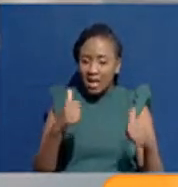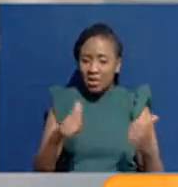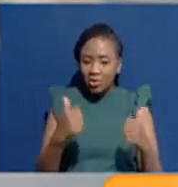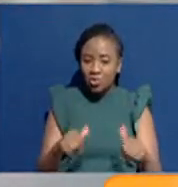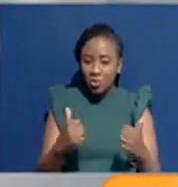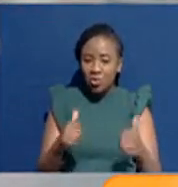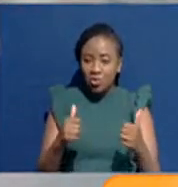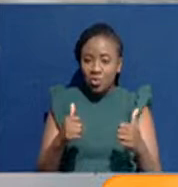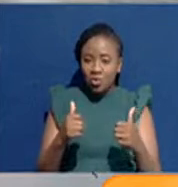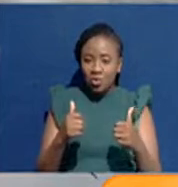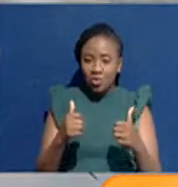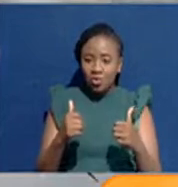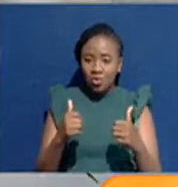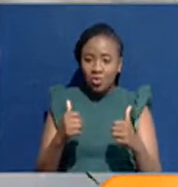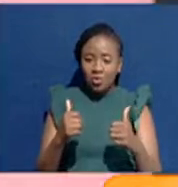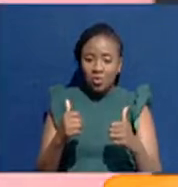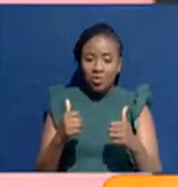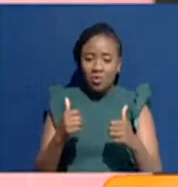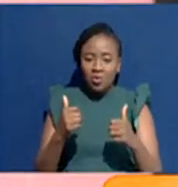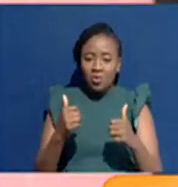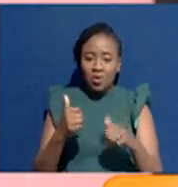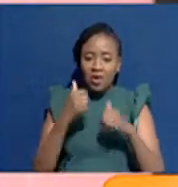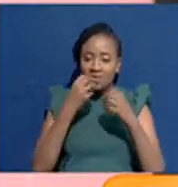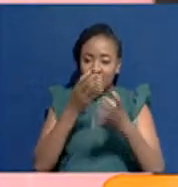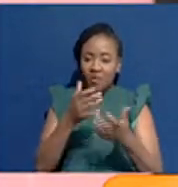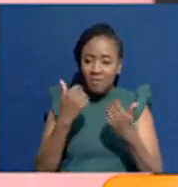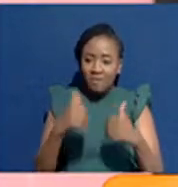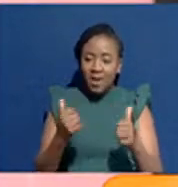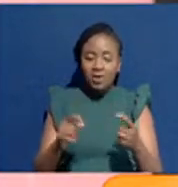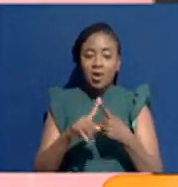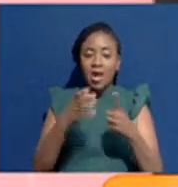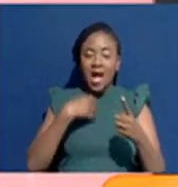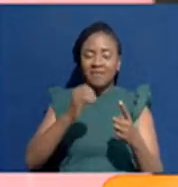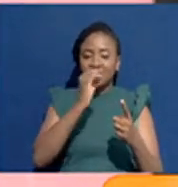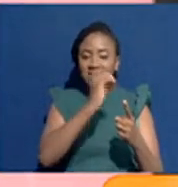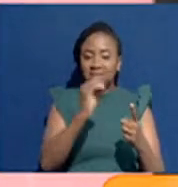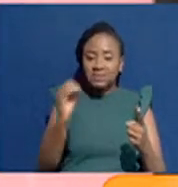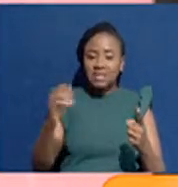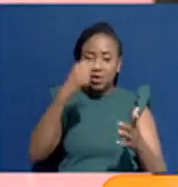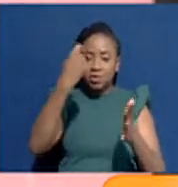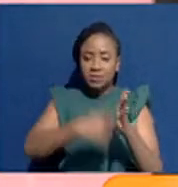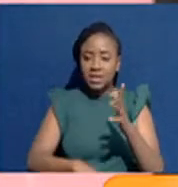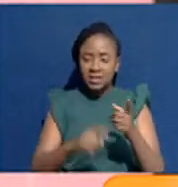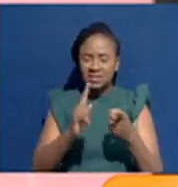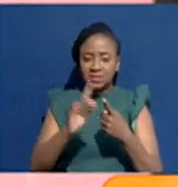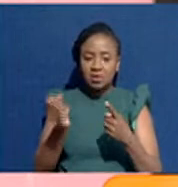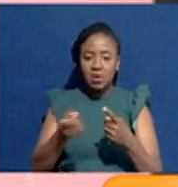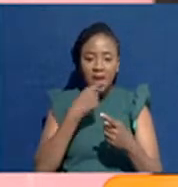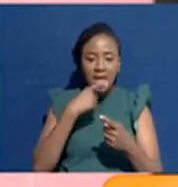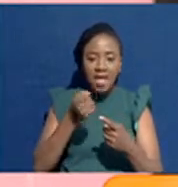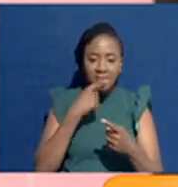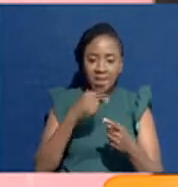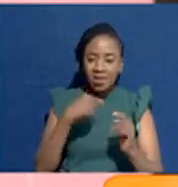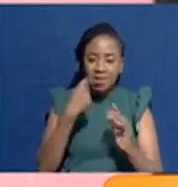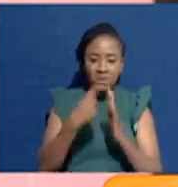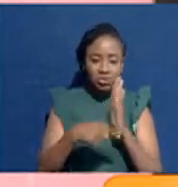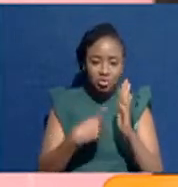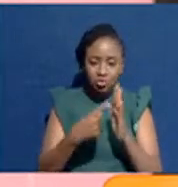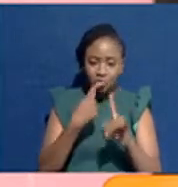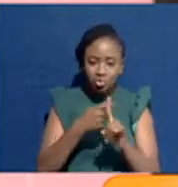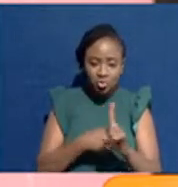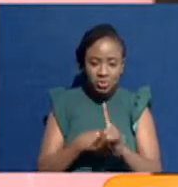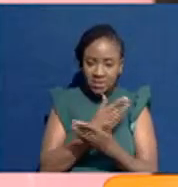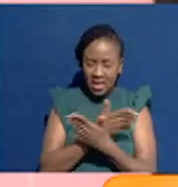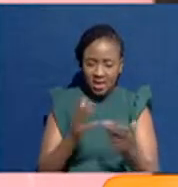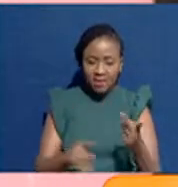grains. Yes. There is zero rating on equipment that is dealing with medical care. There